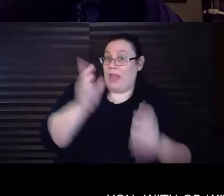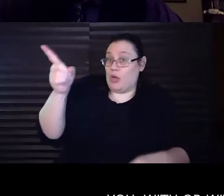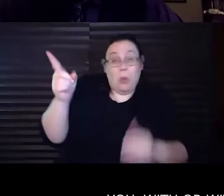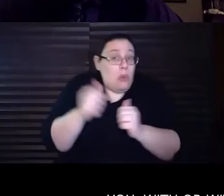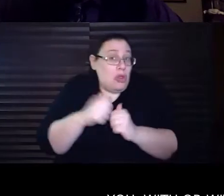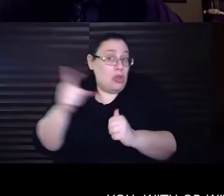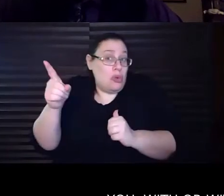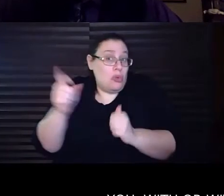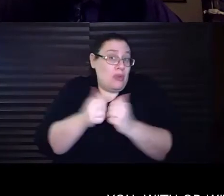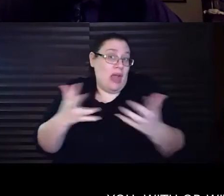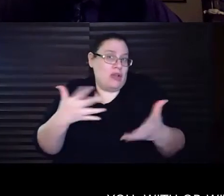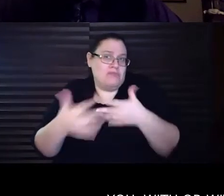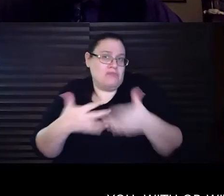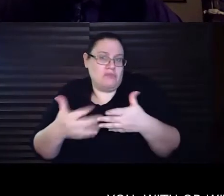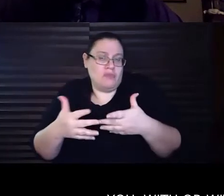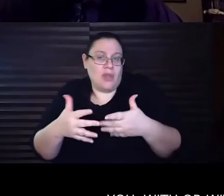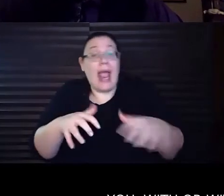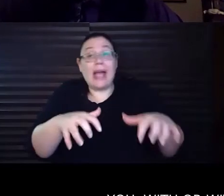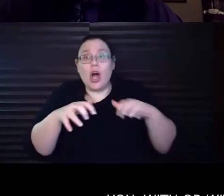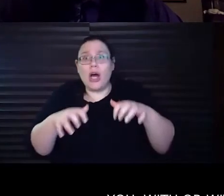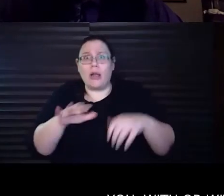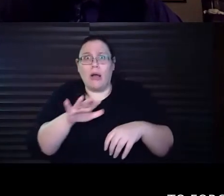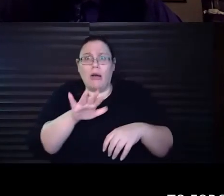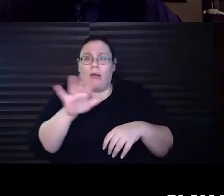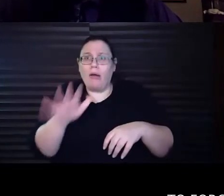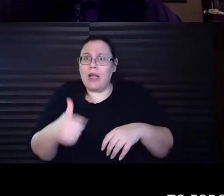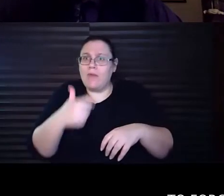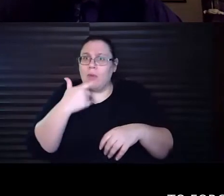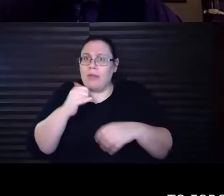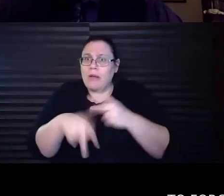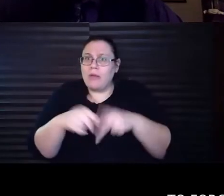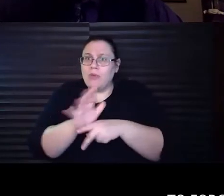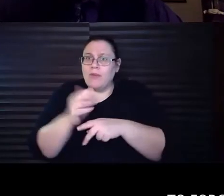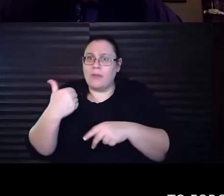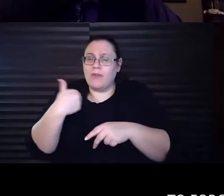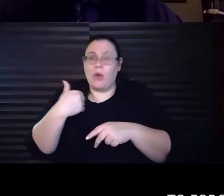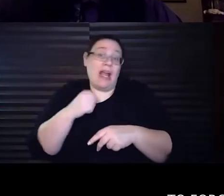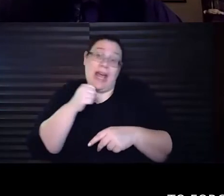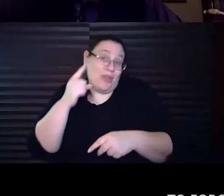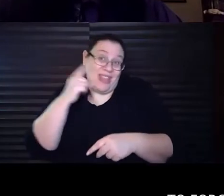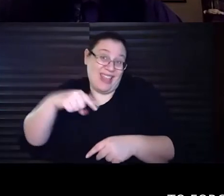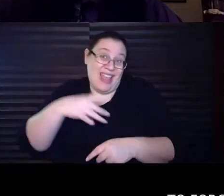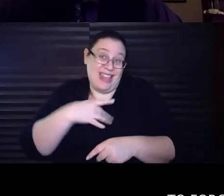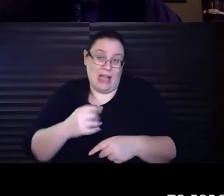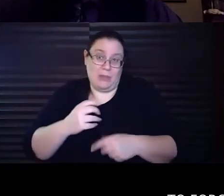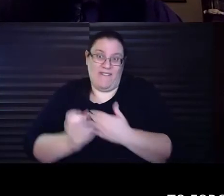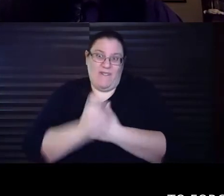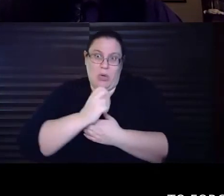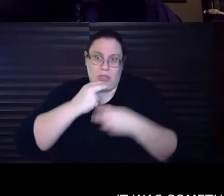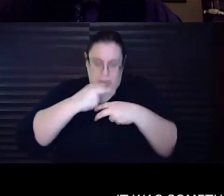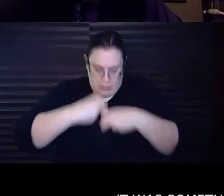movie audiences had never seen anything like that, and I don't think they appreciated being forced to examine their own